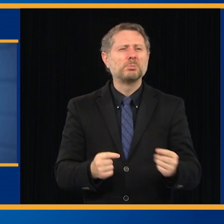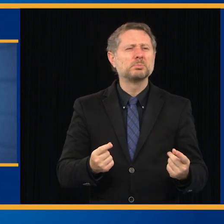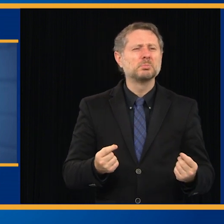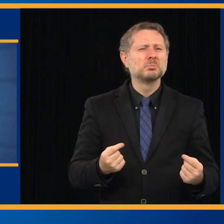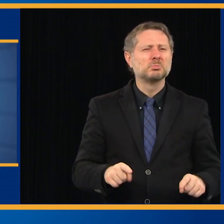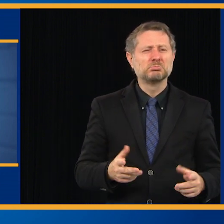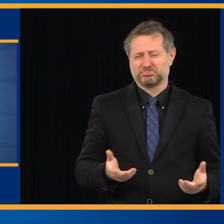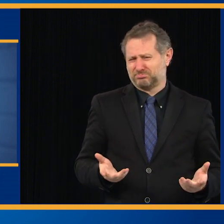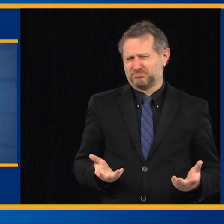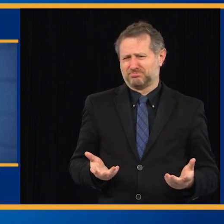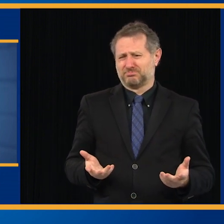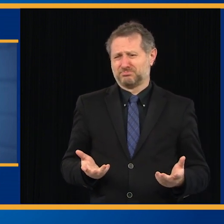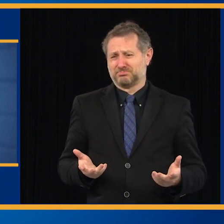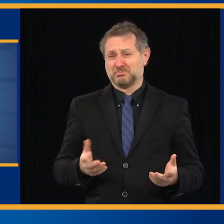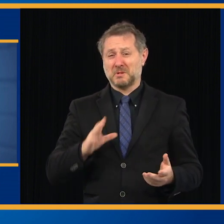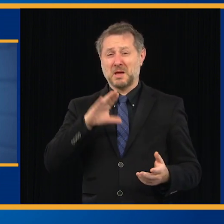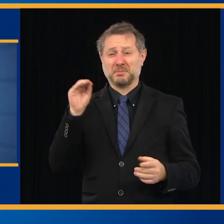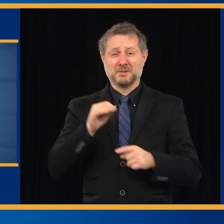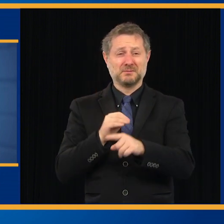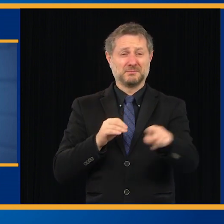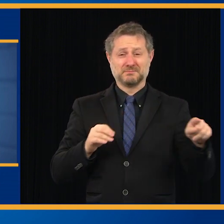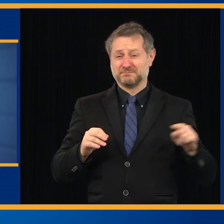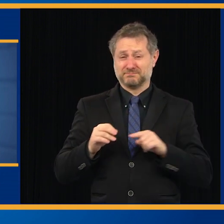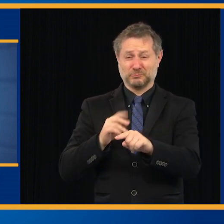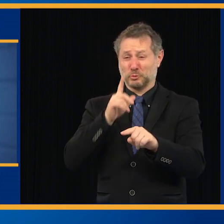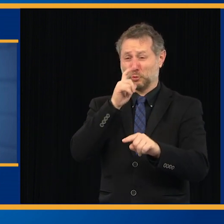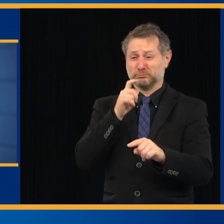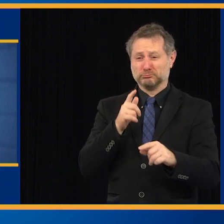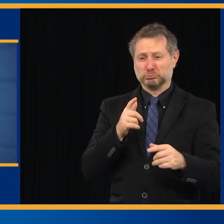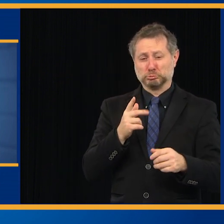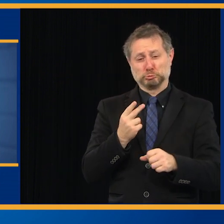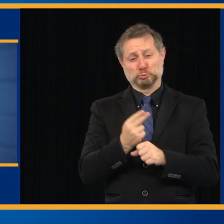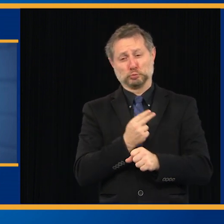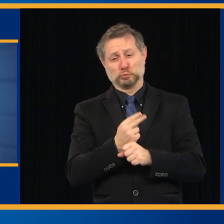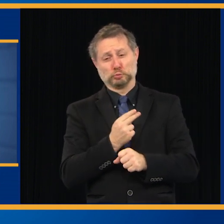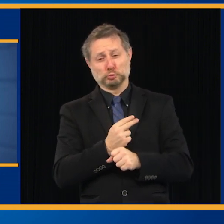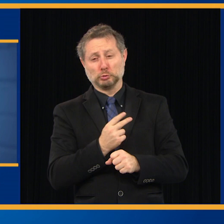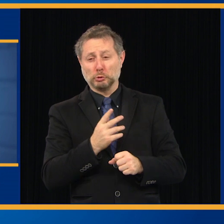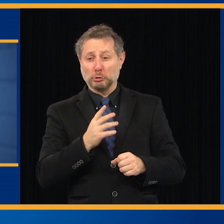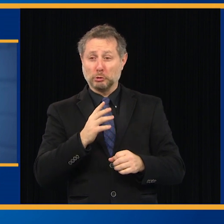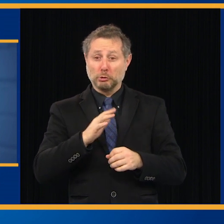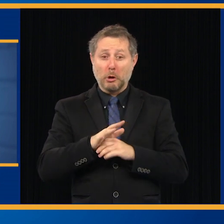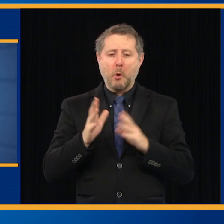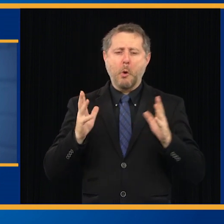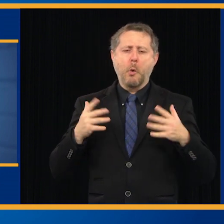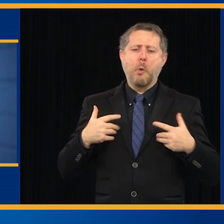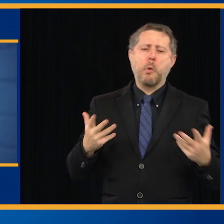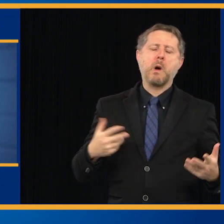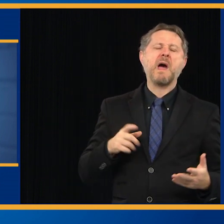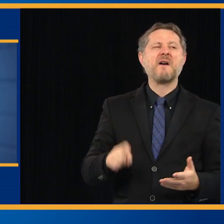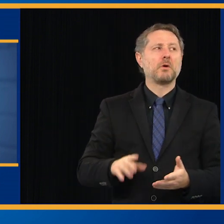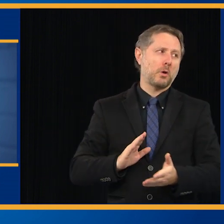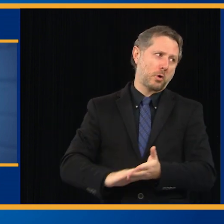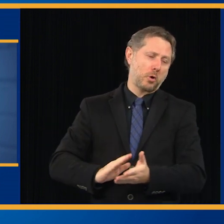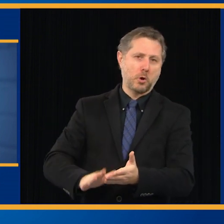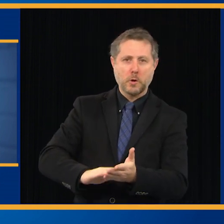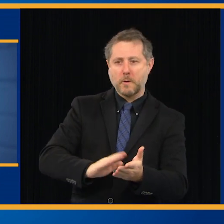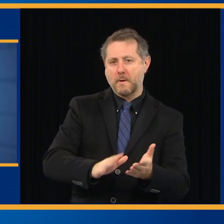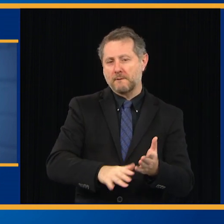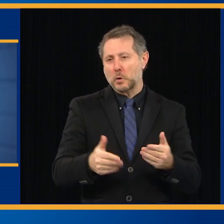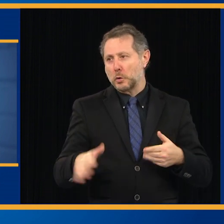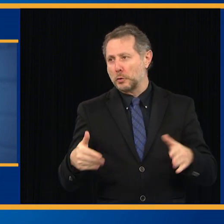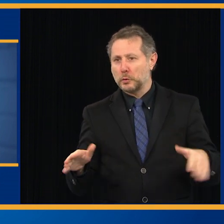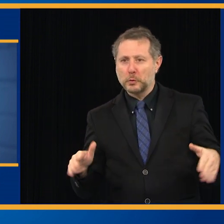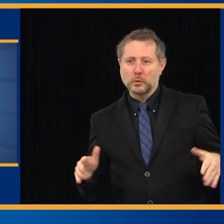You will see corporations using this pandemic to lay off workers. That's